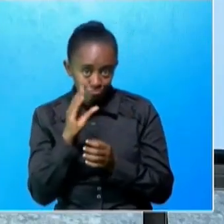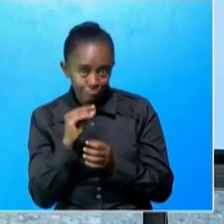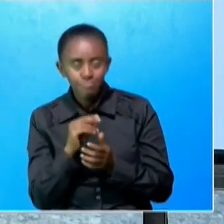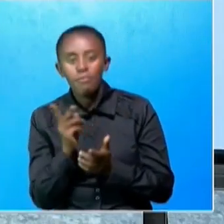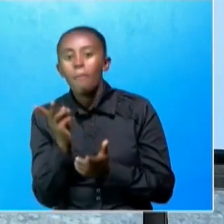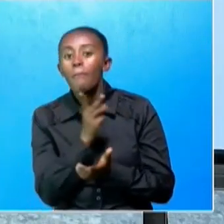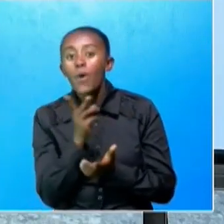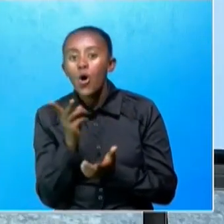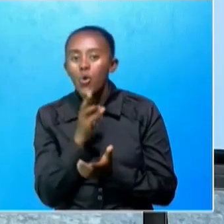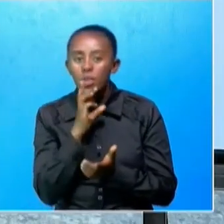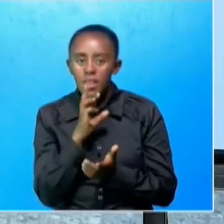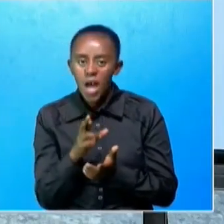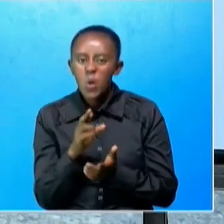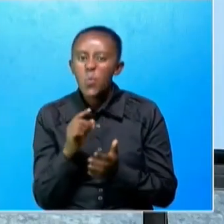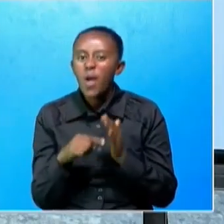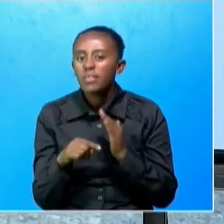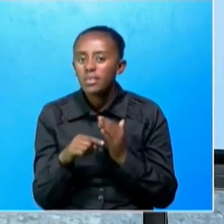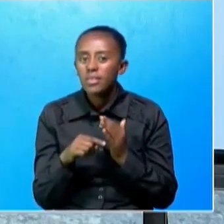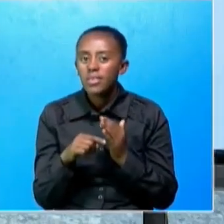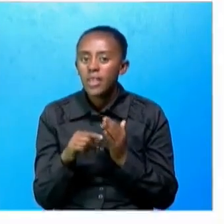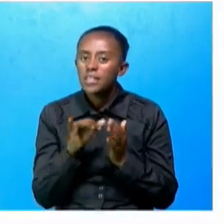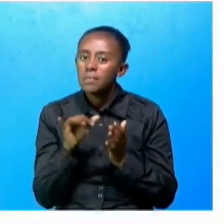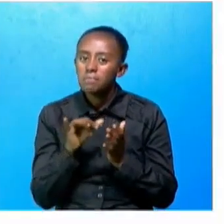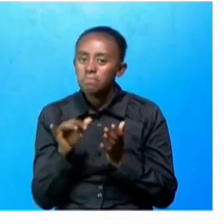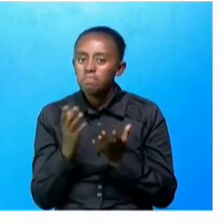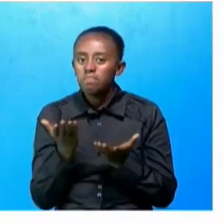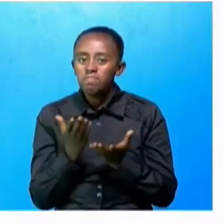are what?